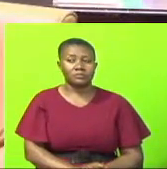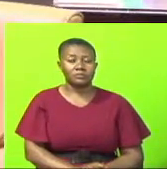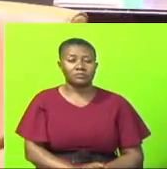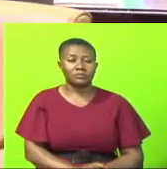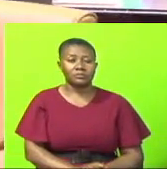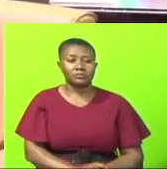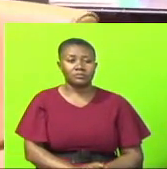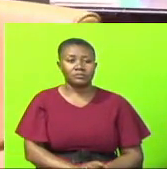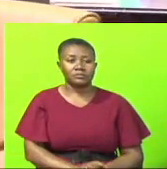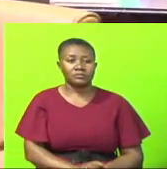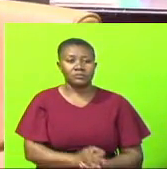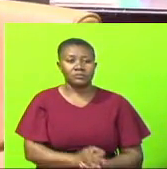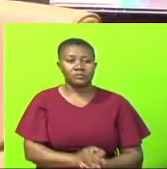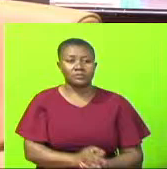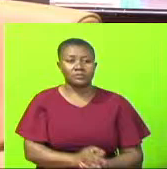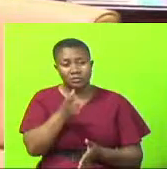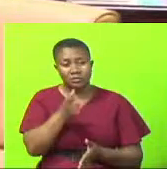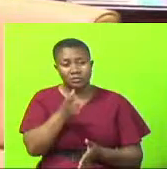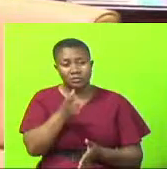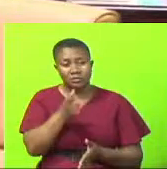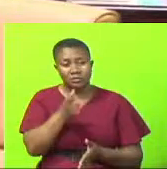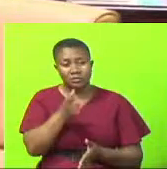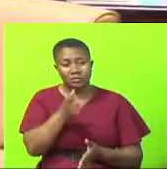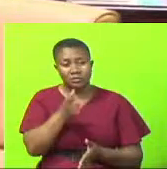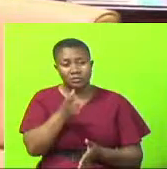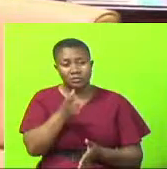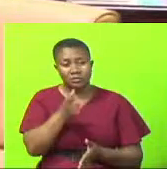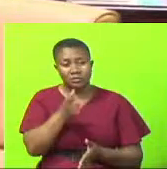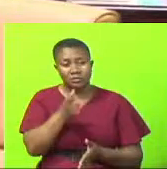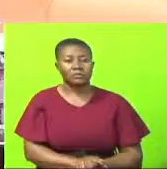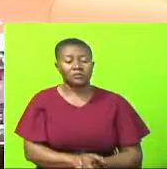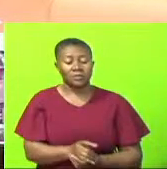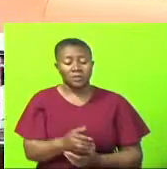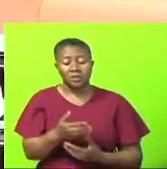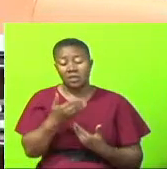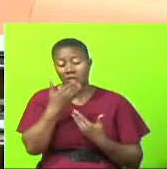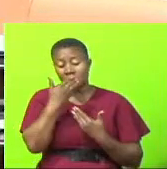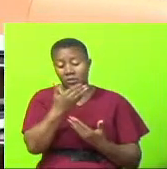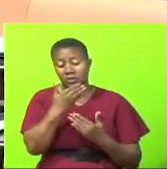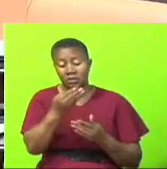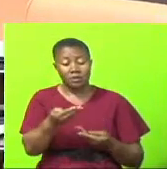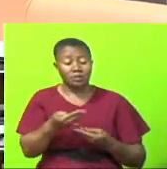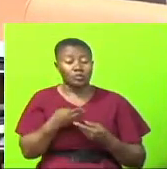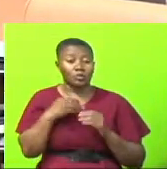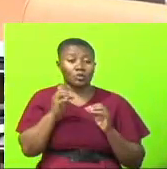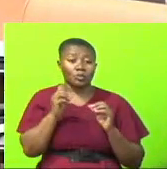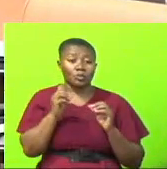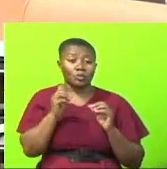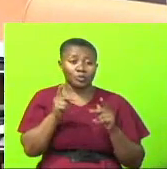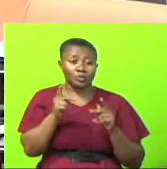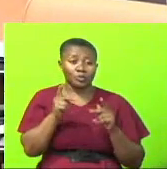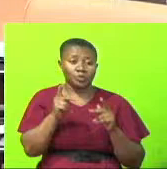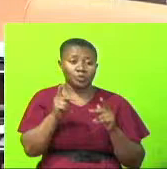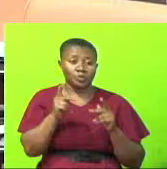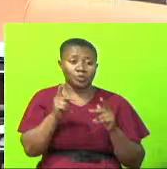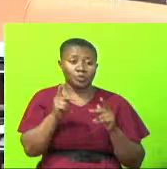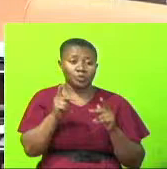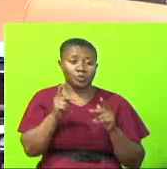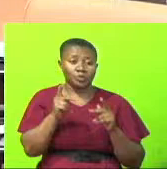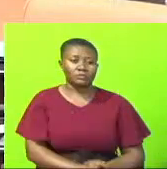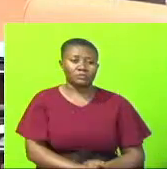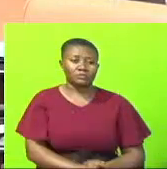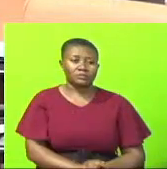Mr. Speaker, I'm grateful that you have given me the opportunity to make some few remarks with regards to this